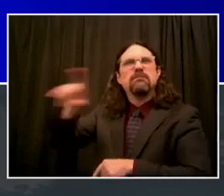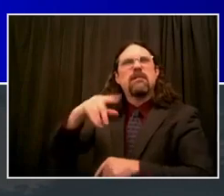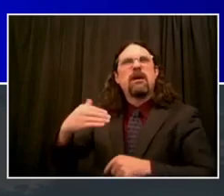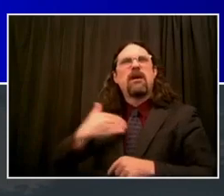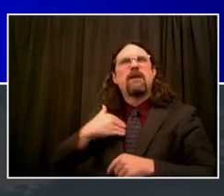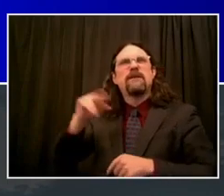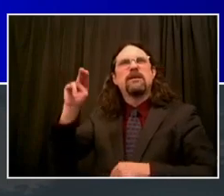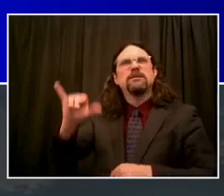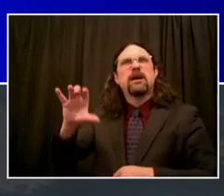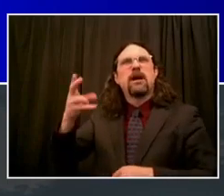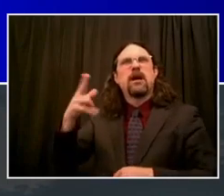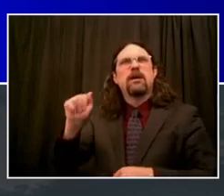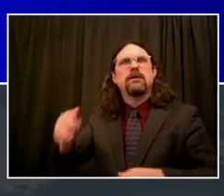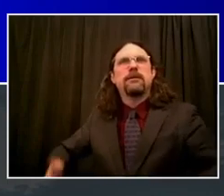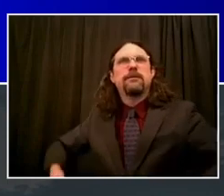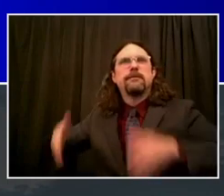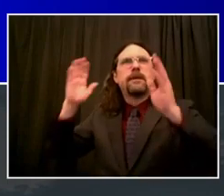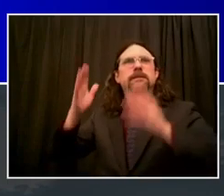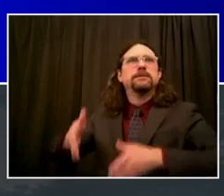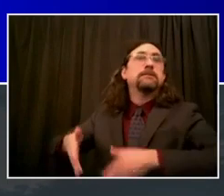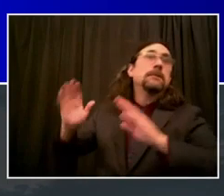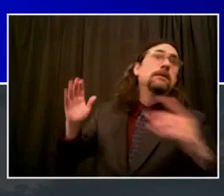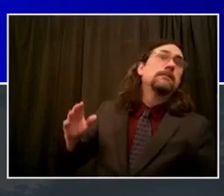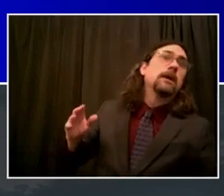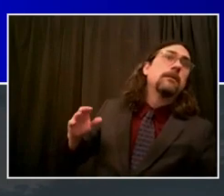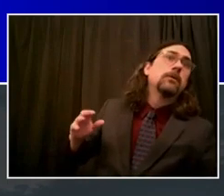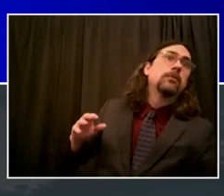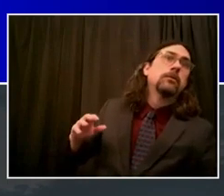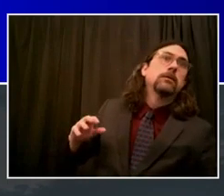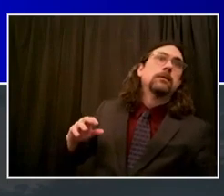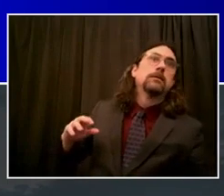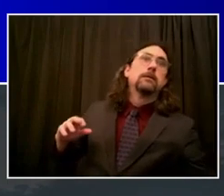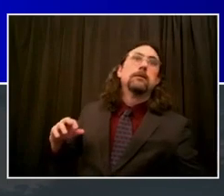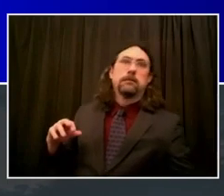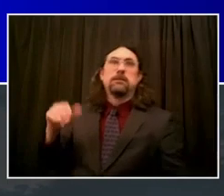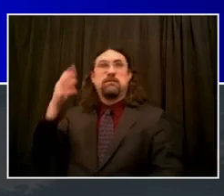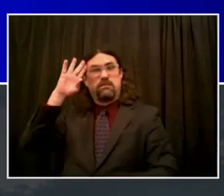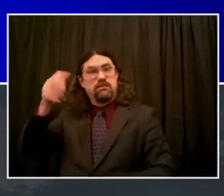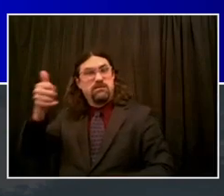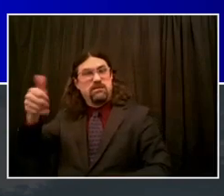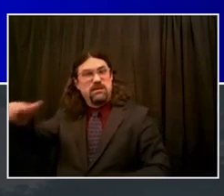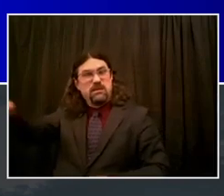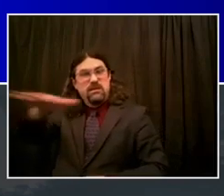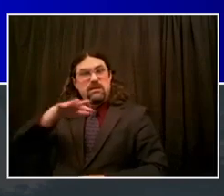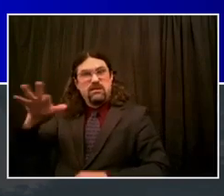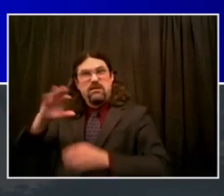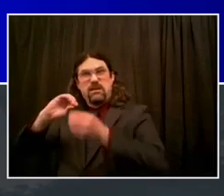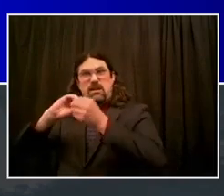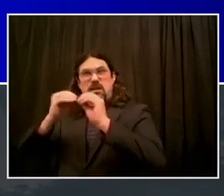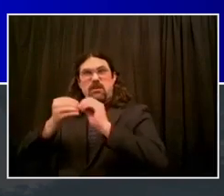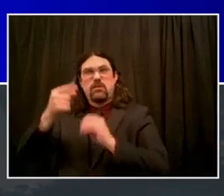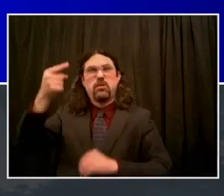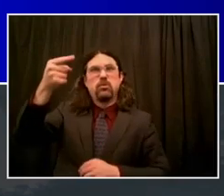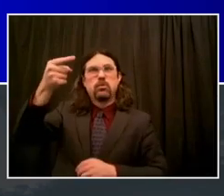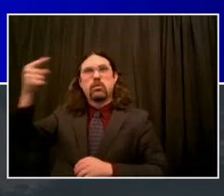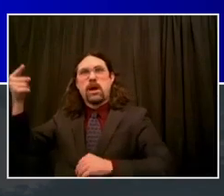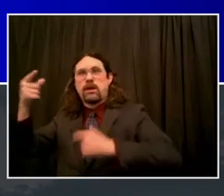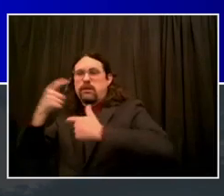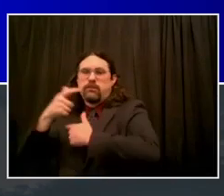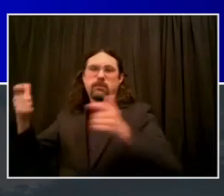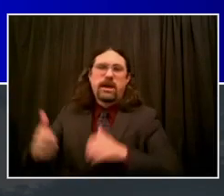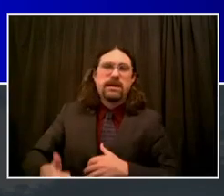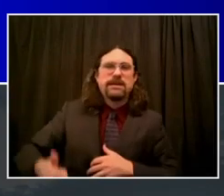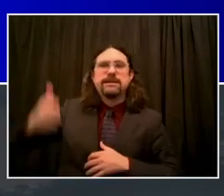extraordinary turnaround in terms of reducing violence, and that shows us how much more could be achieved by this movement. The organization 696,